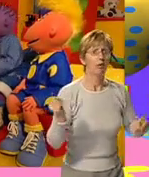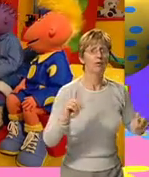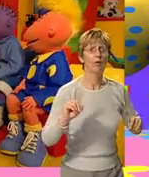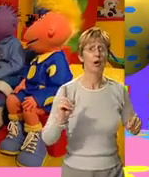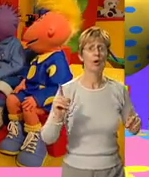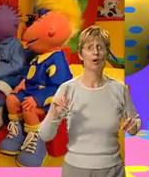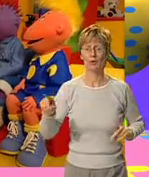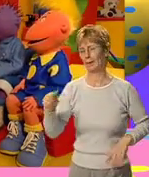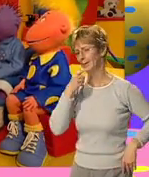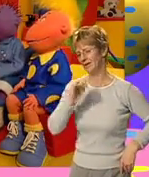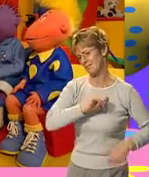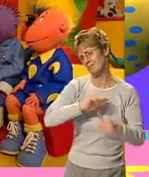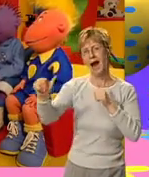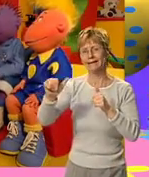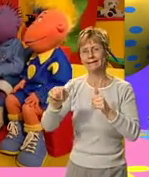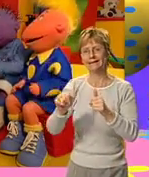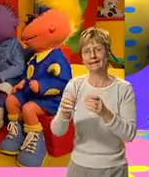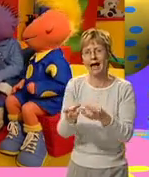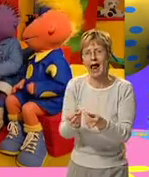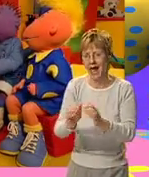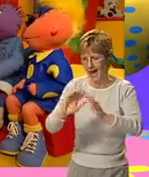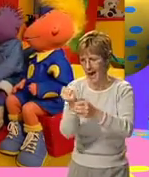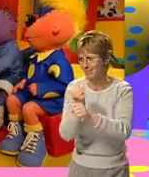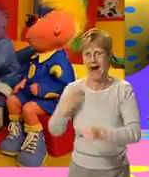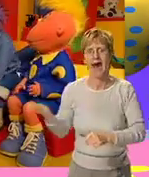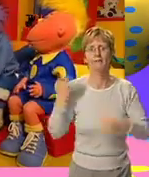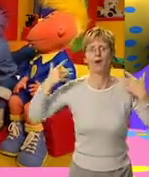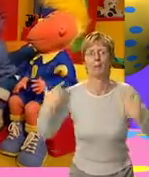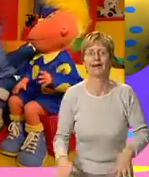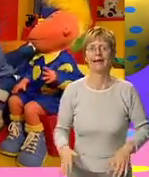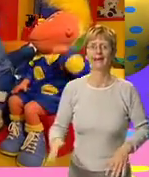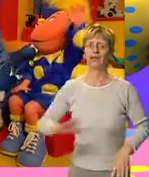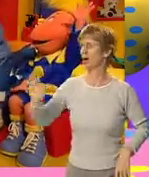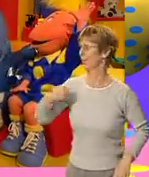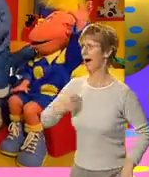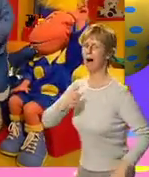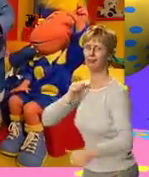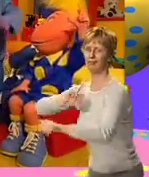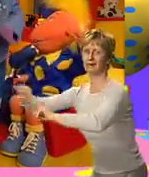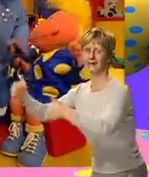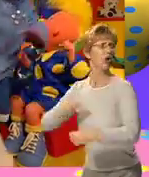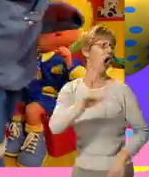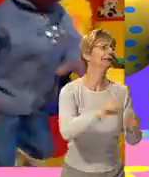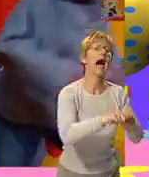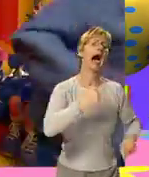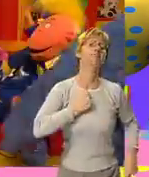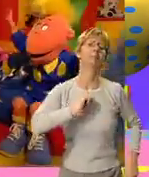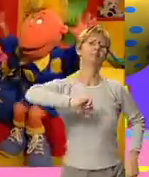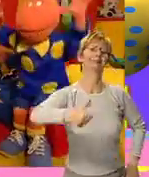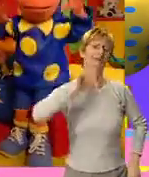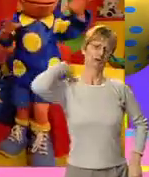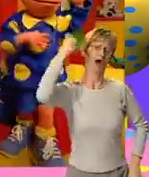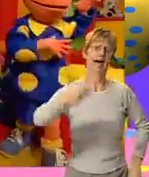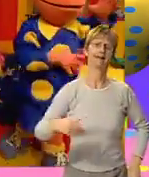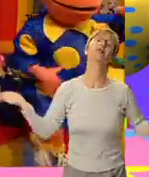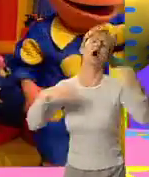for you to choose who made the best clay thing. Yeah, Judy, come and see. Mine's brilliant. So is ours, isn't it, Jay? Yeah.